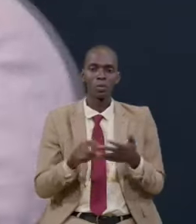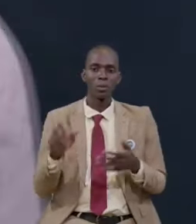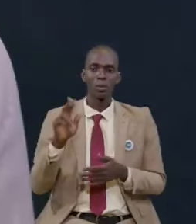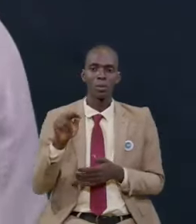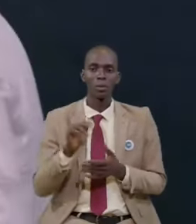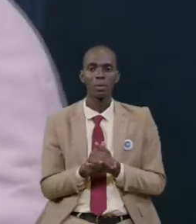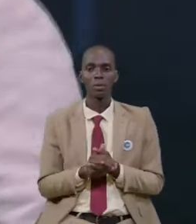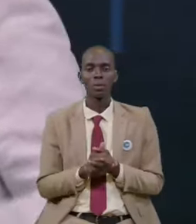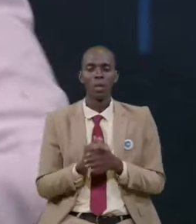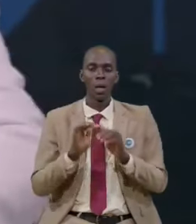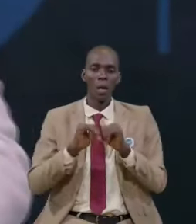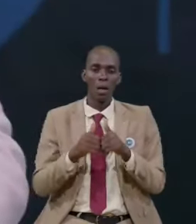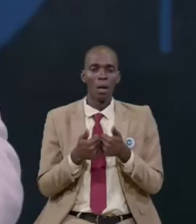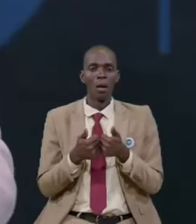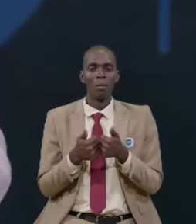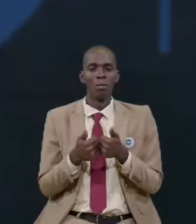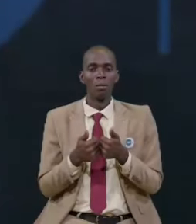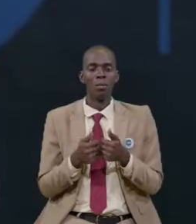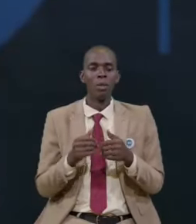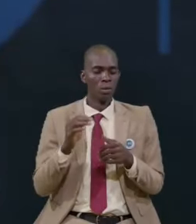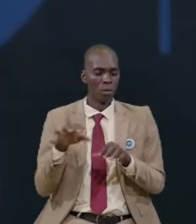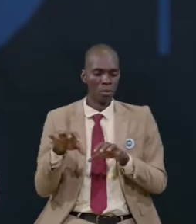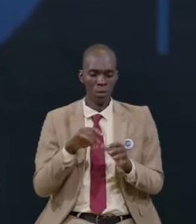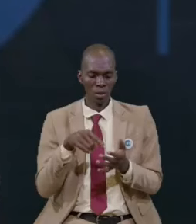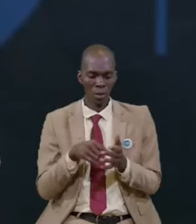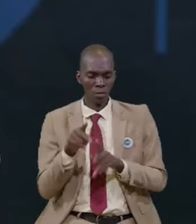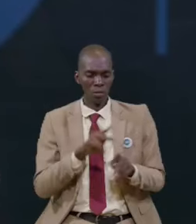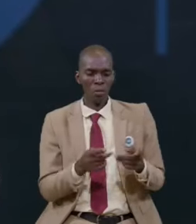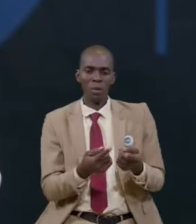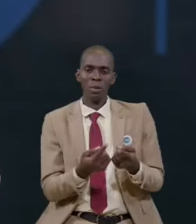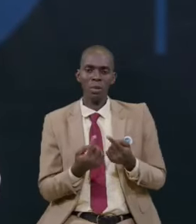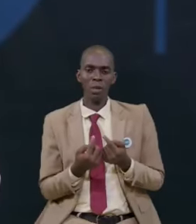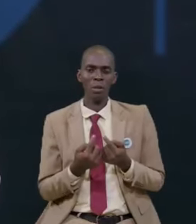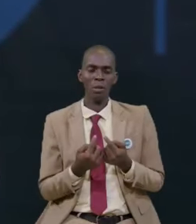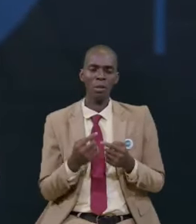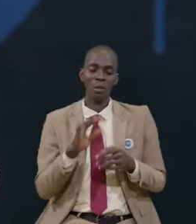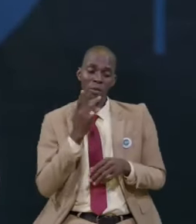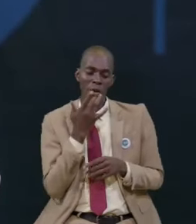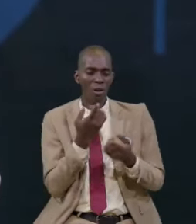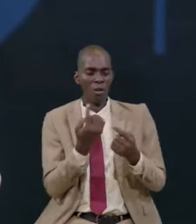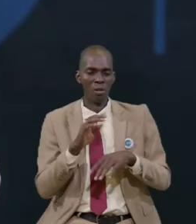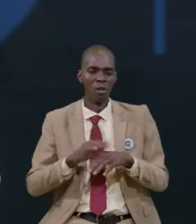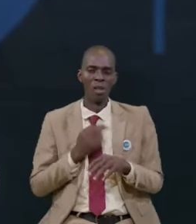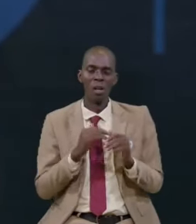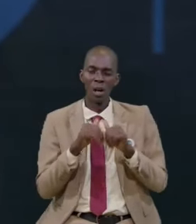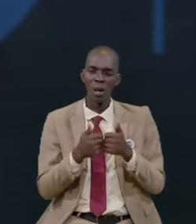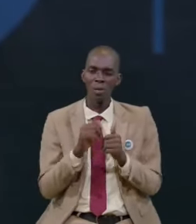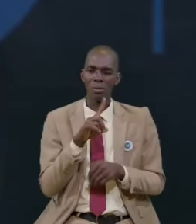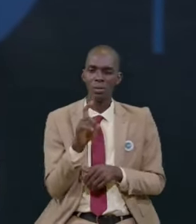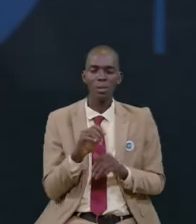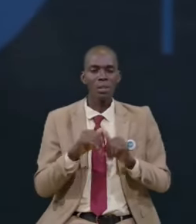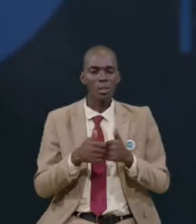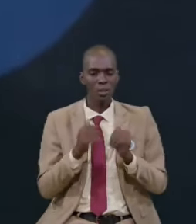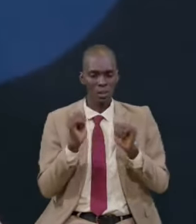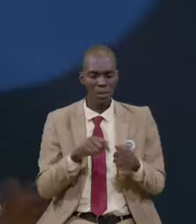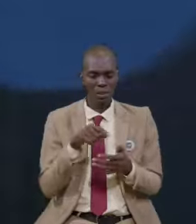this favor come upon us? How does this joyful time come upon